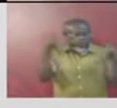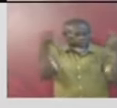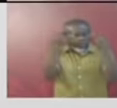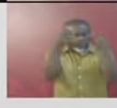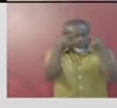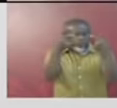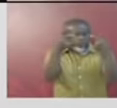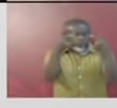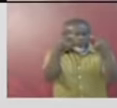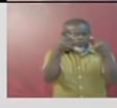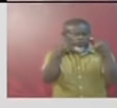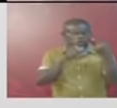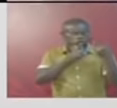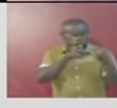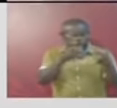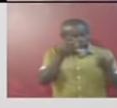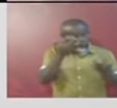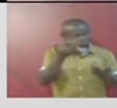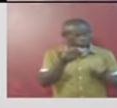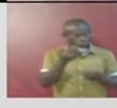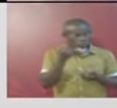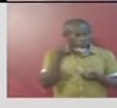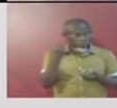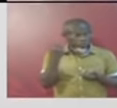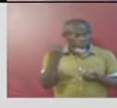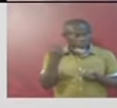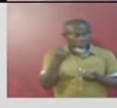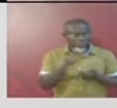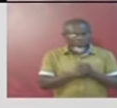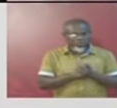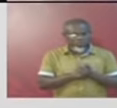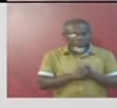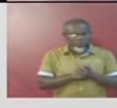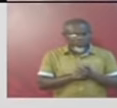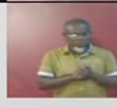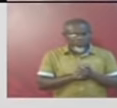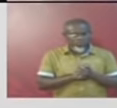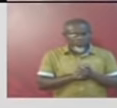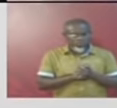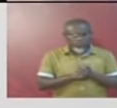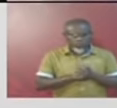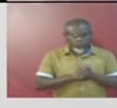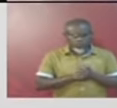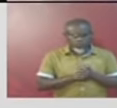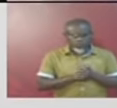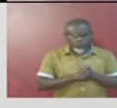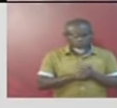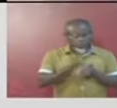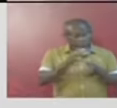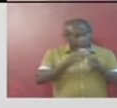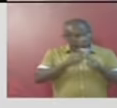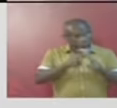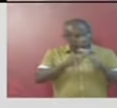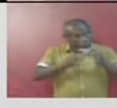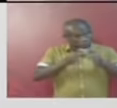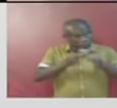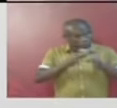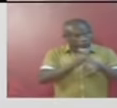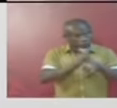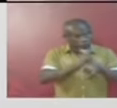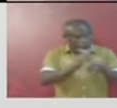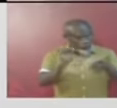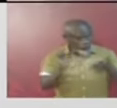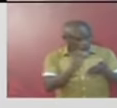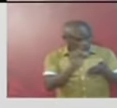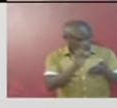or device, we of course try to limit that exposure to short sessions, having breaks in between.